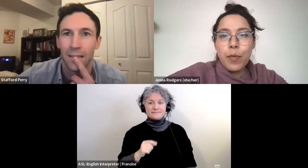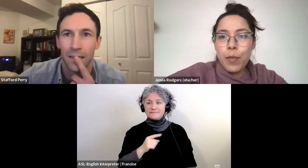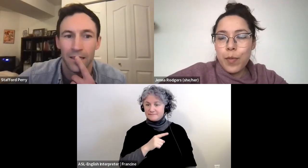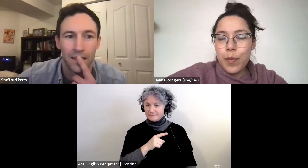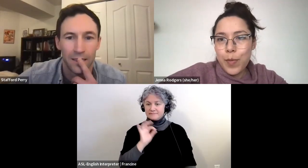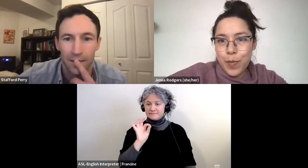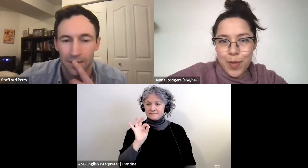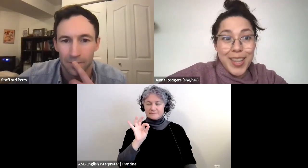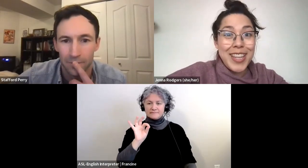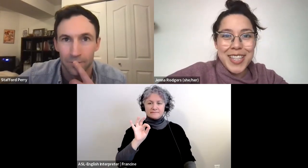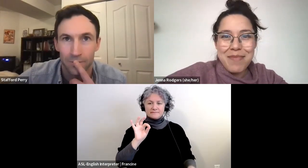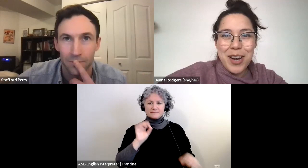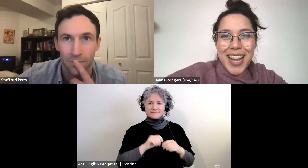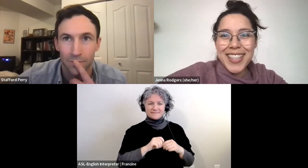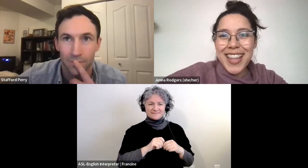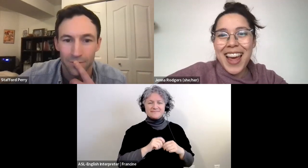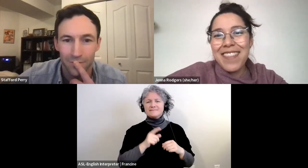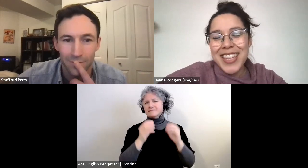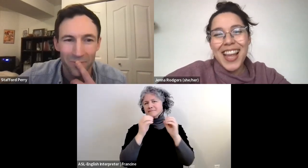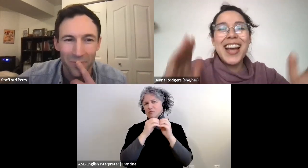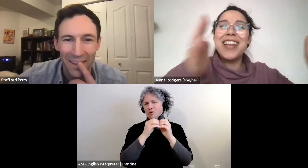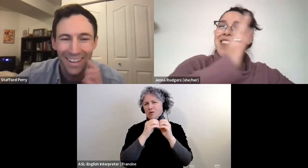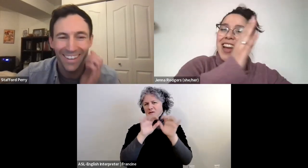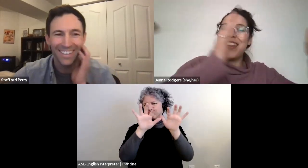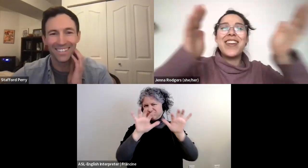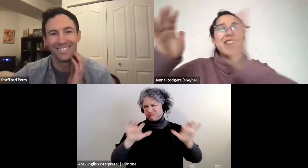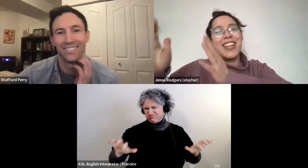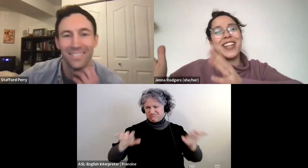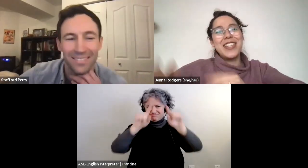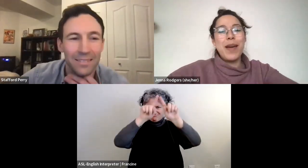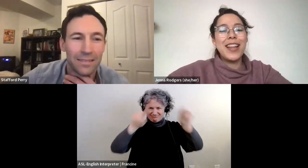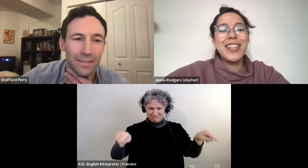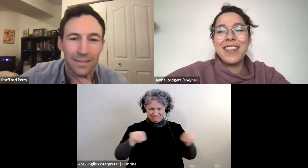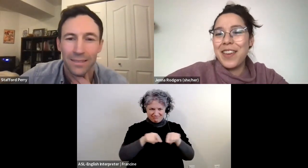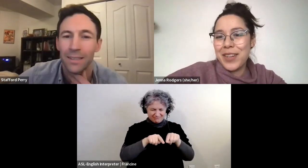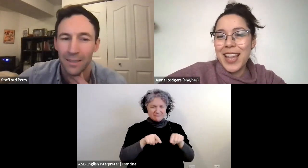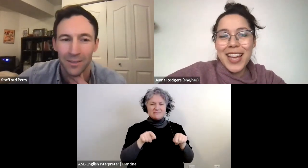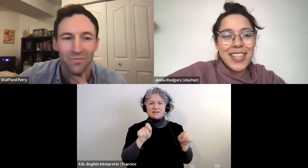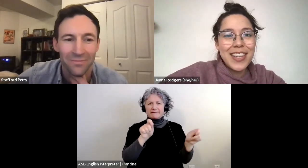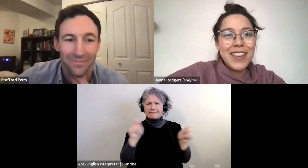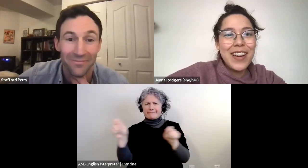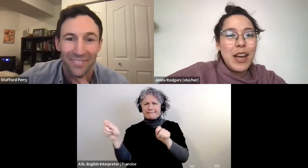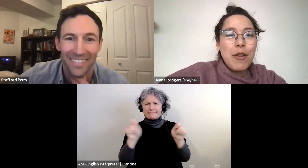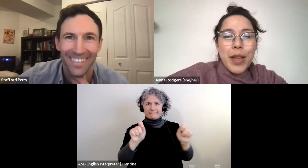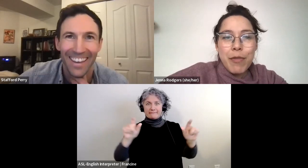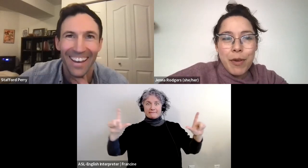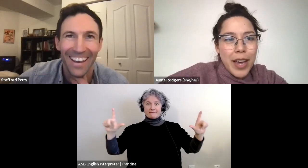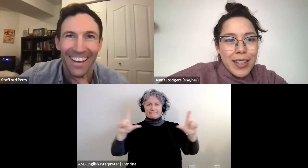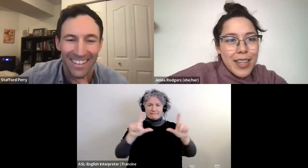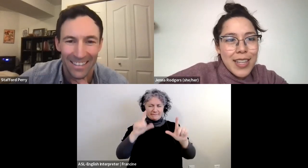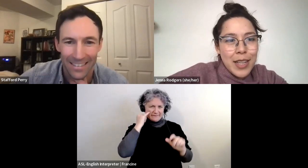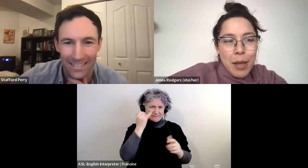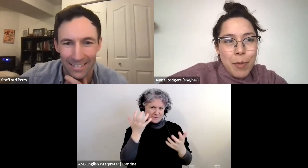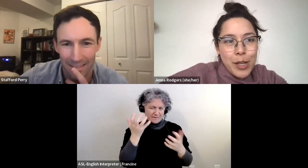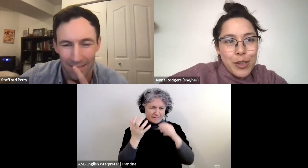So this is a more text-heavy slide. Again, you can readjust the balance if you would like to. We've